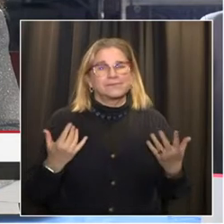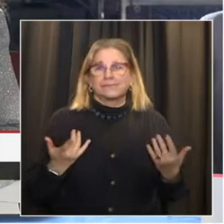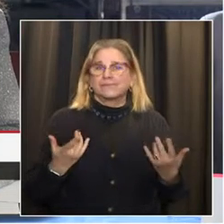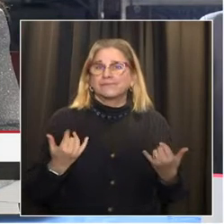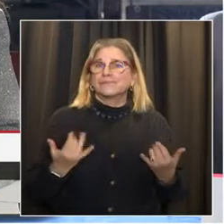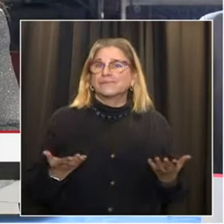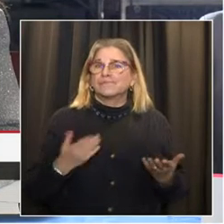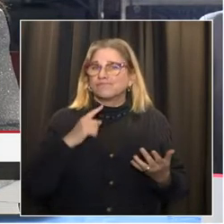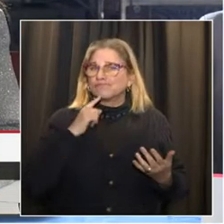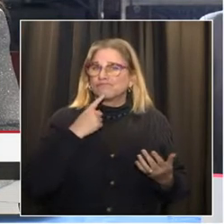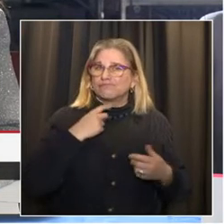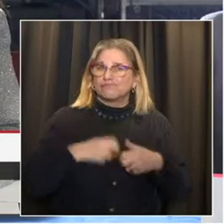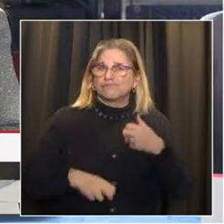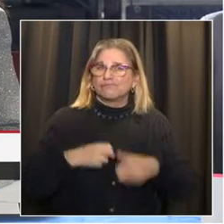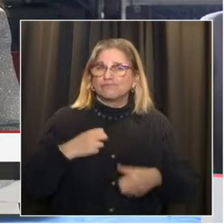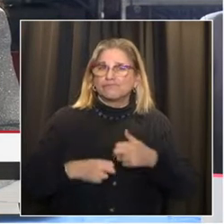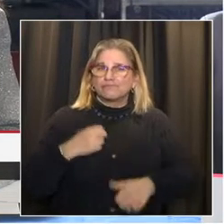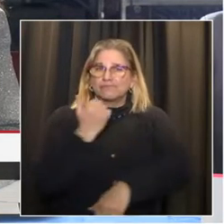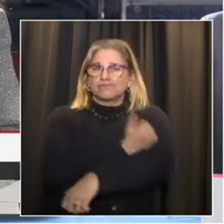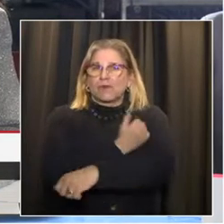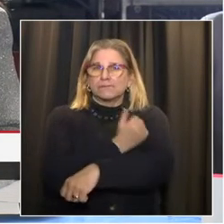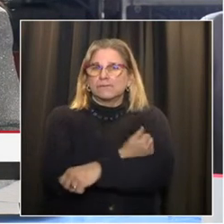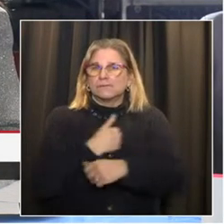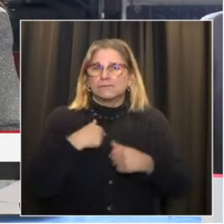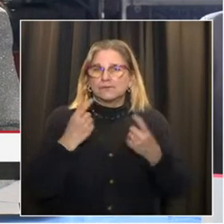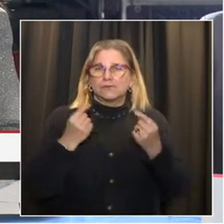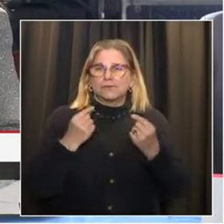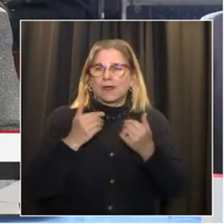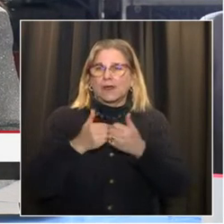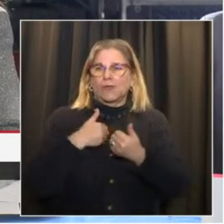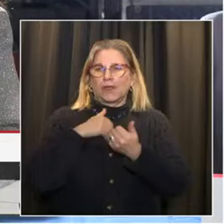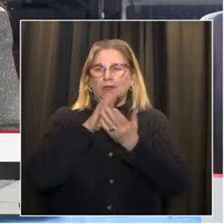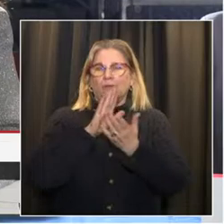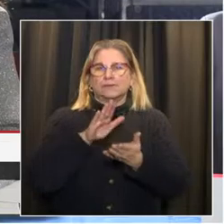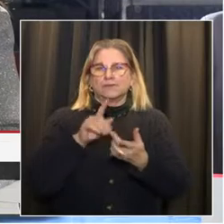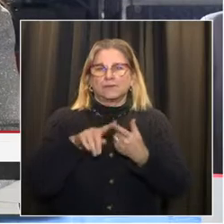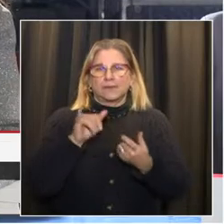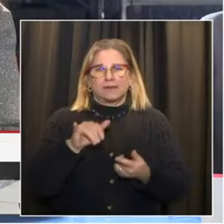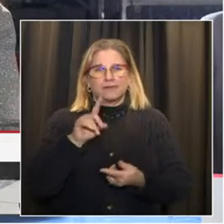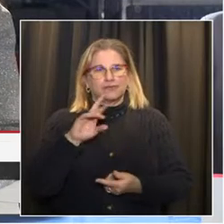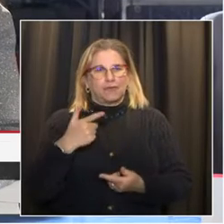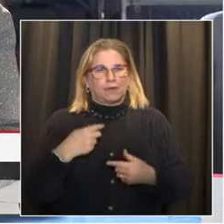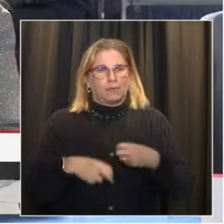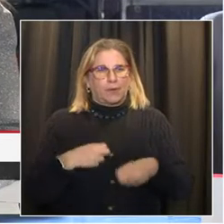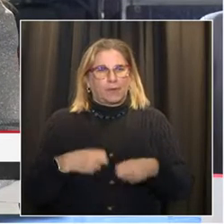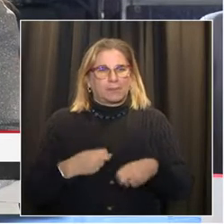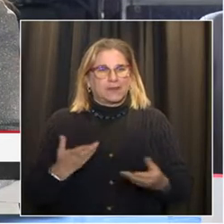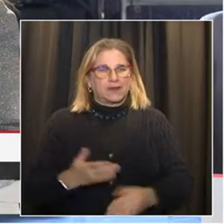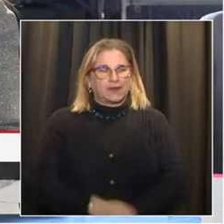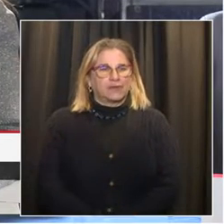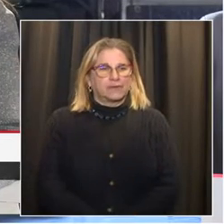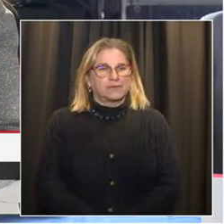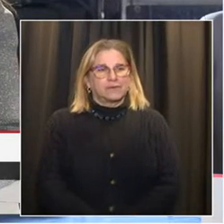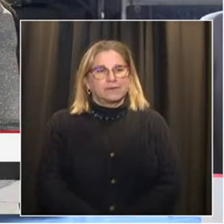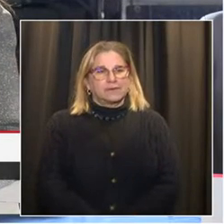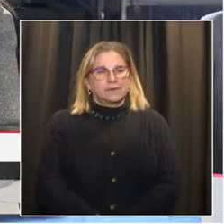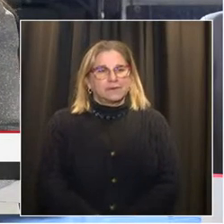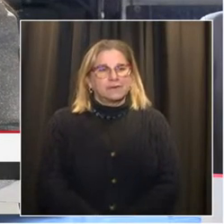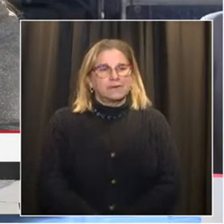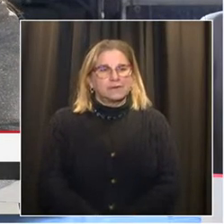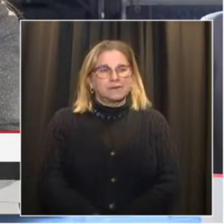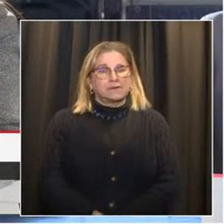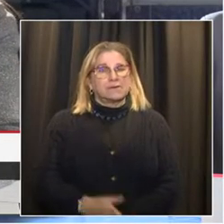area? There's been conversation in recent years about the need for more police officers here, perhaps reopening